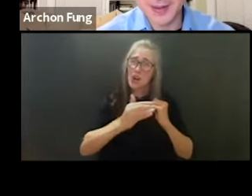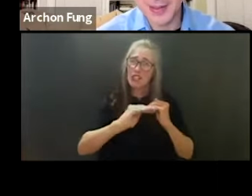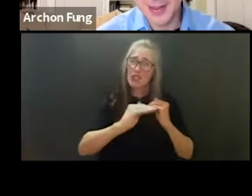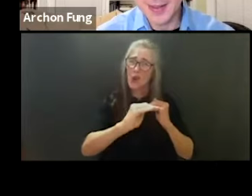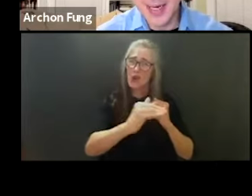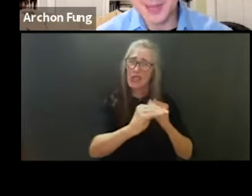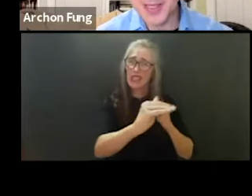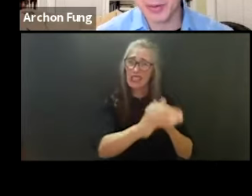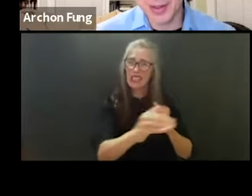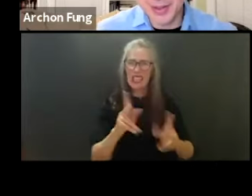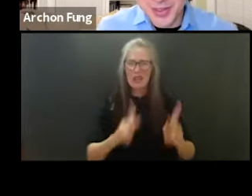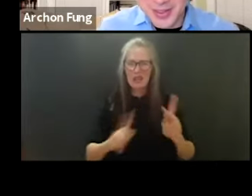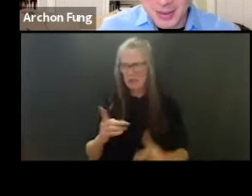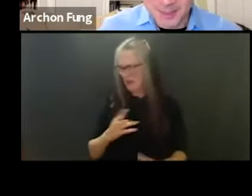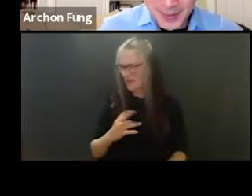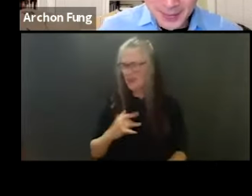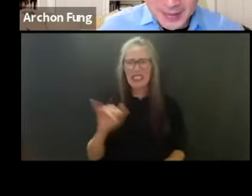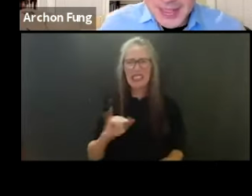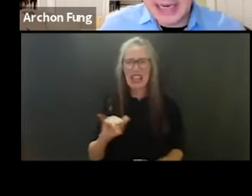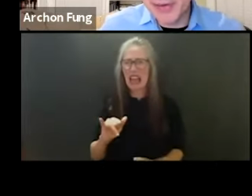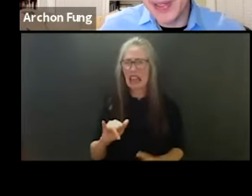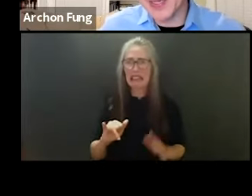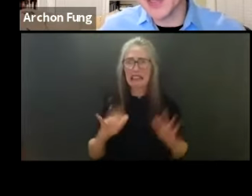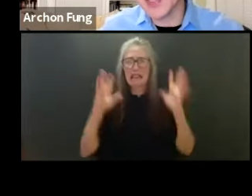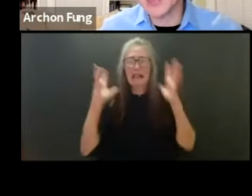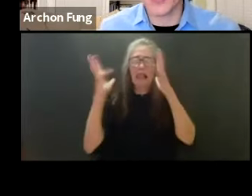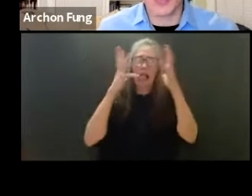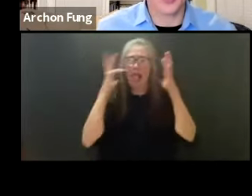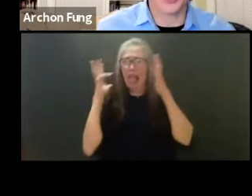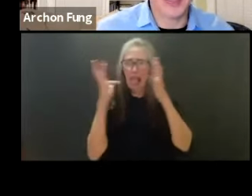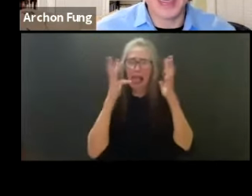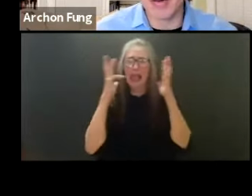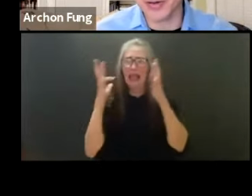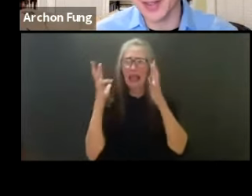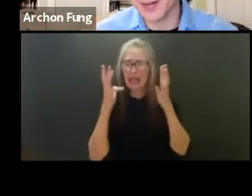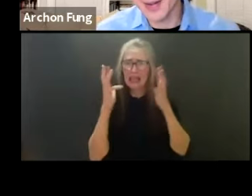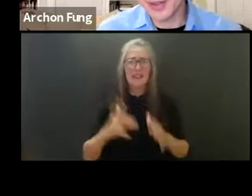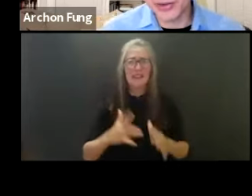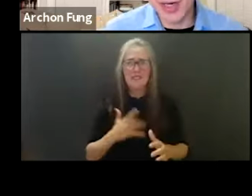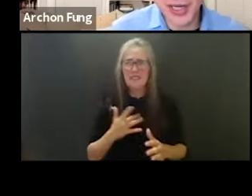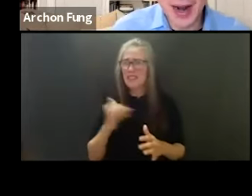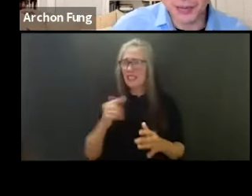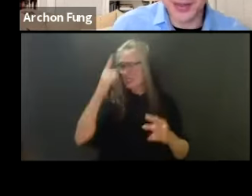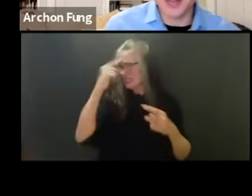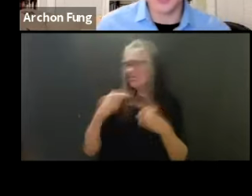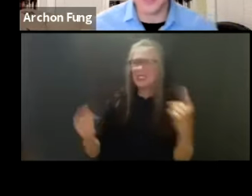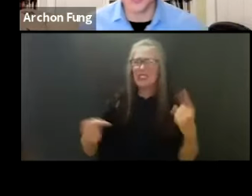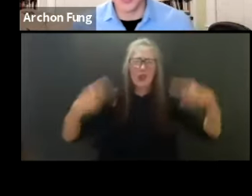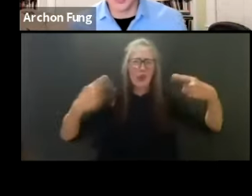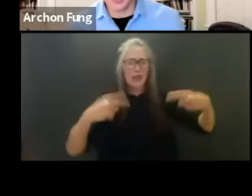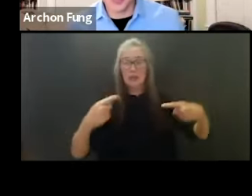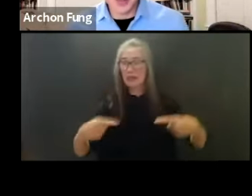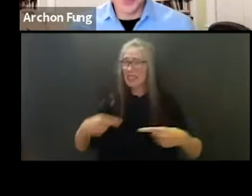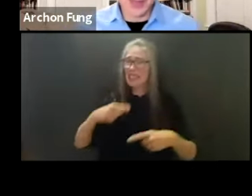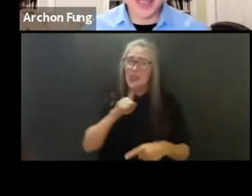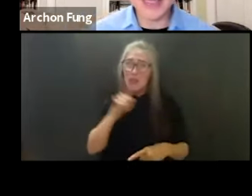because the times that we're in just seem, seems like everybody has a sense of vertigo. Like, how could it stretch out with this level